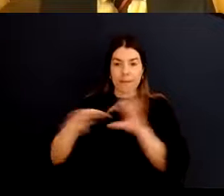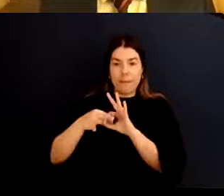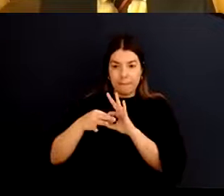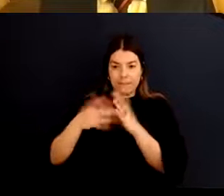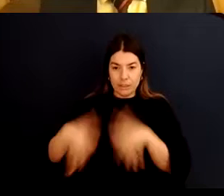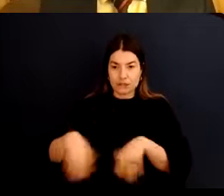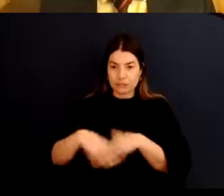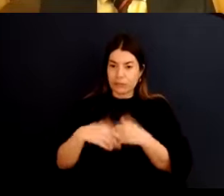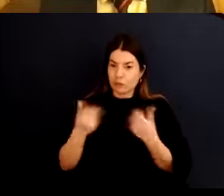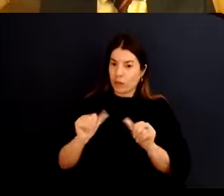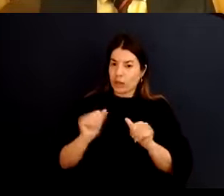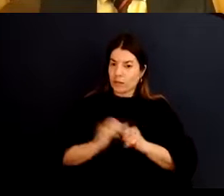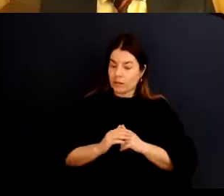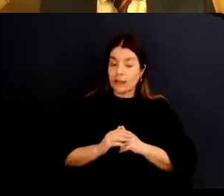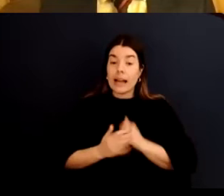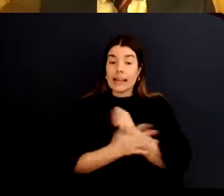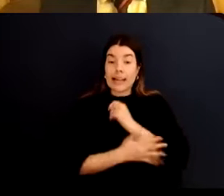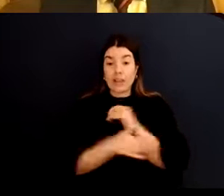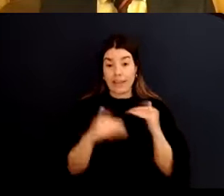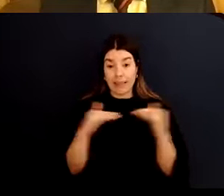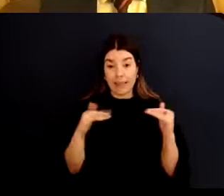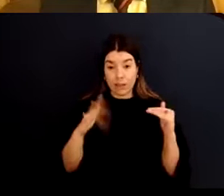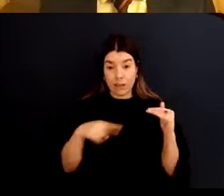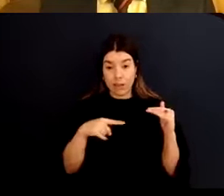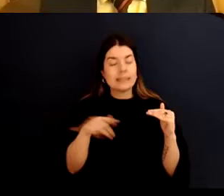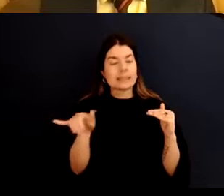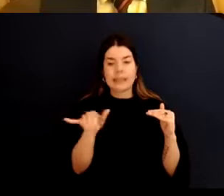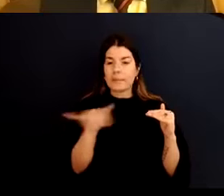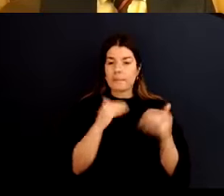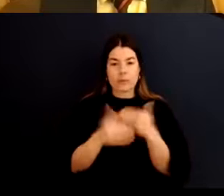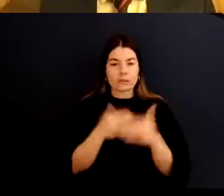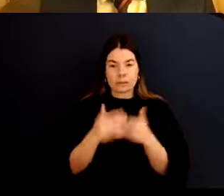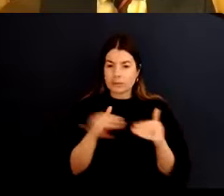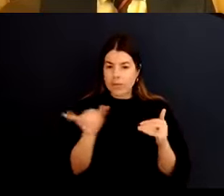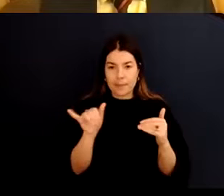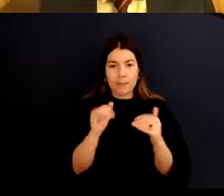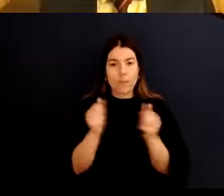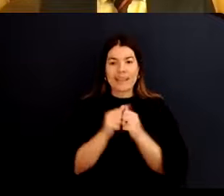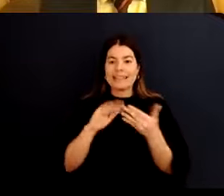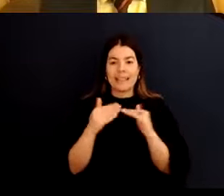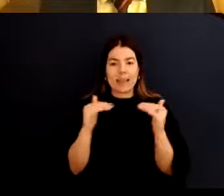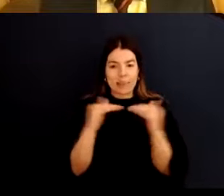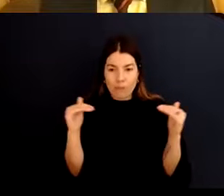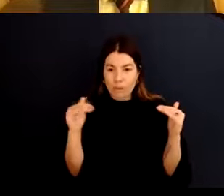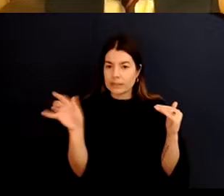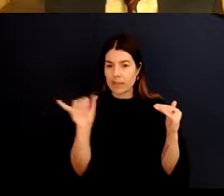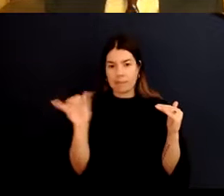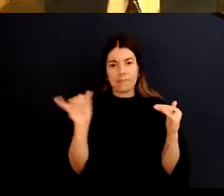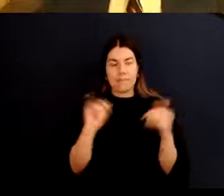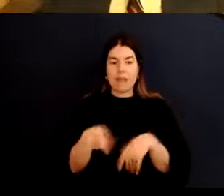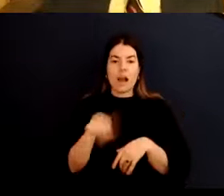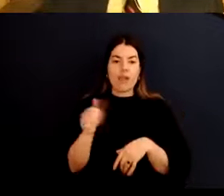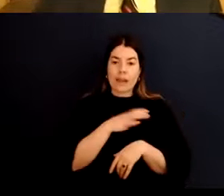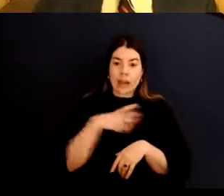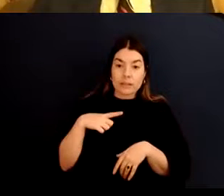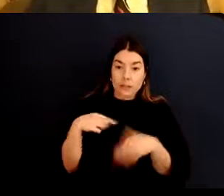to the county level of it, we have to do the same thing when we're dealing stuff with the city level and working with the other council members. We